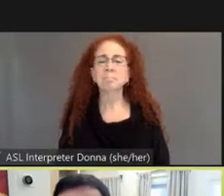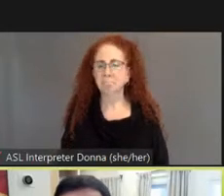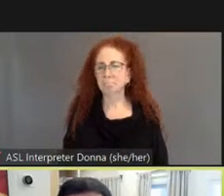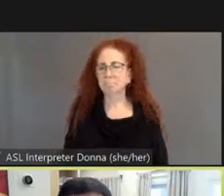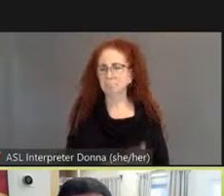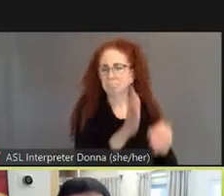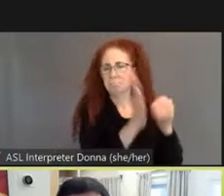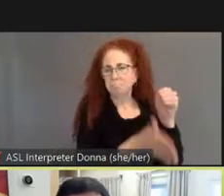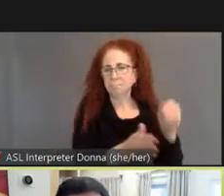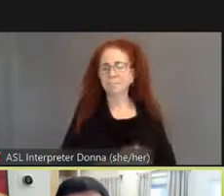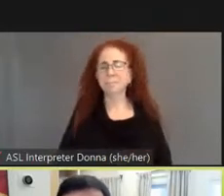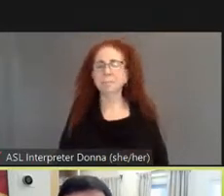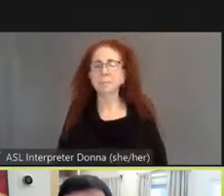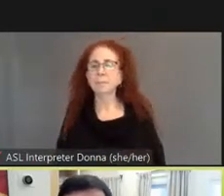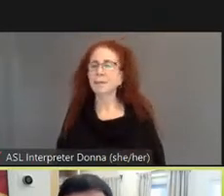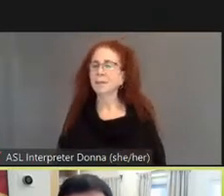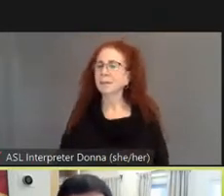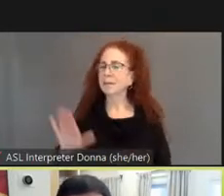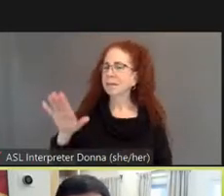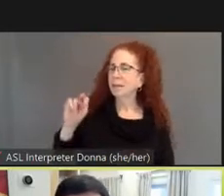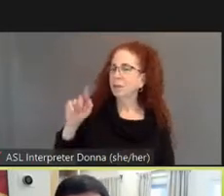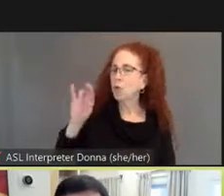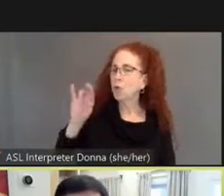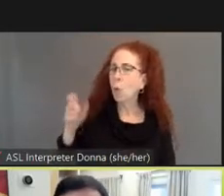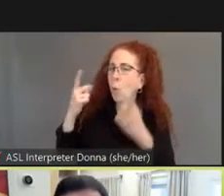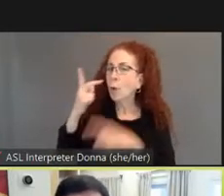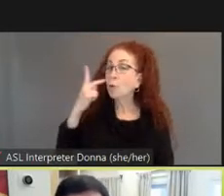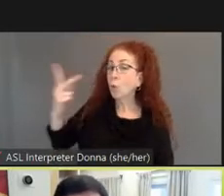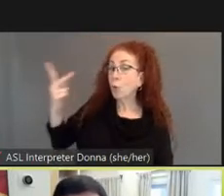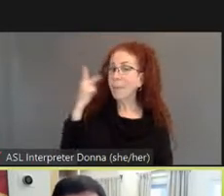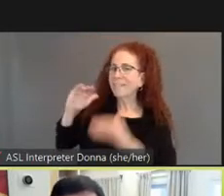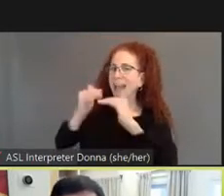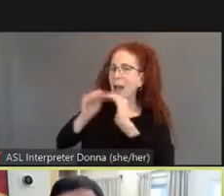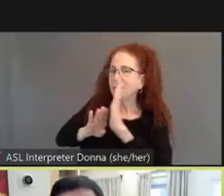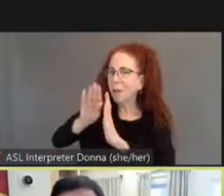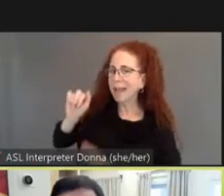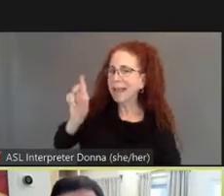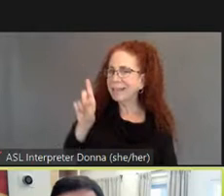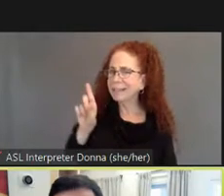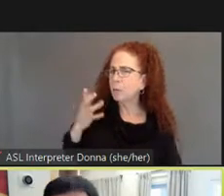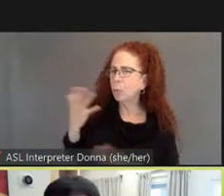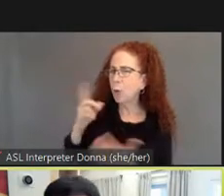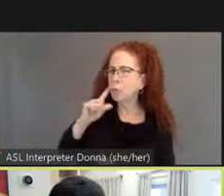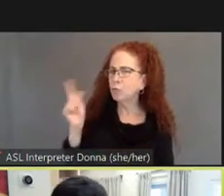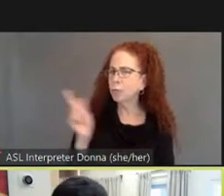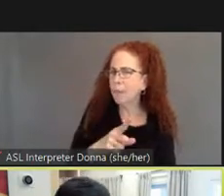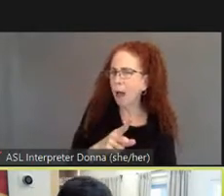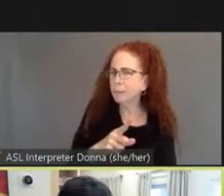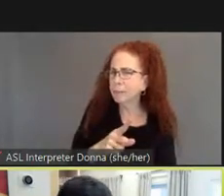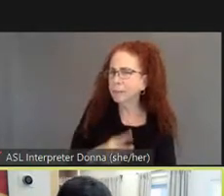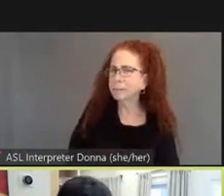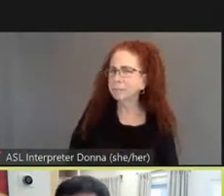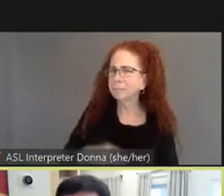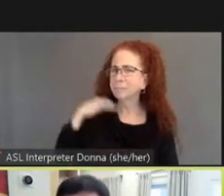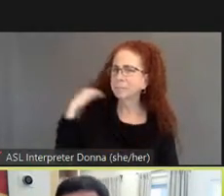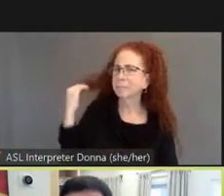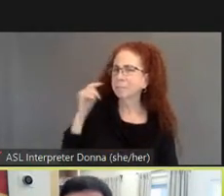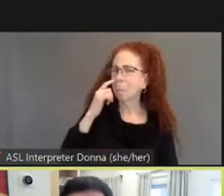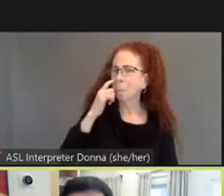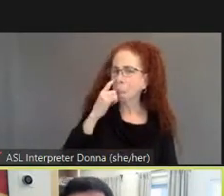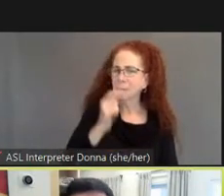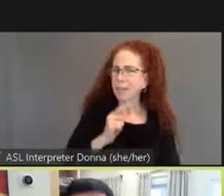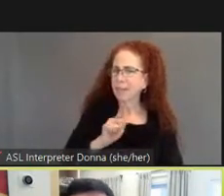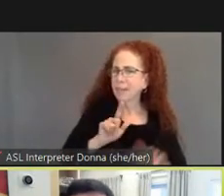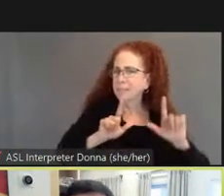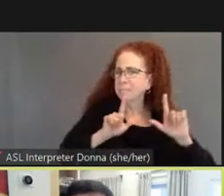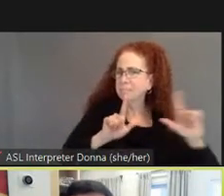Nicole, as you recall developing the audio description, I'm wondering what might be some of your reactions to this